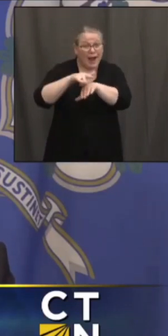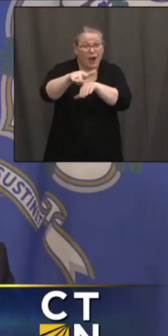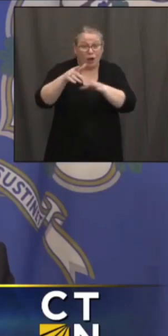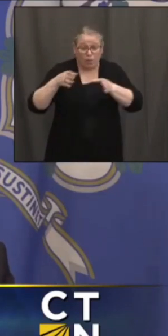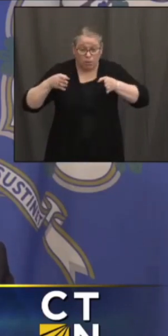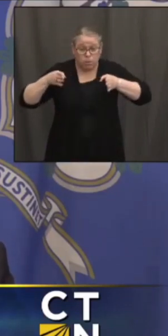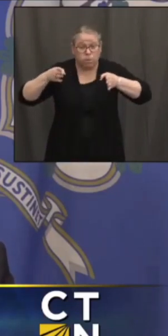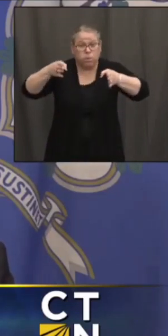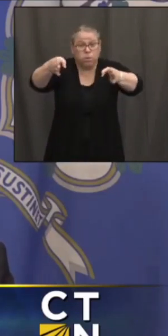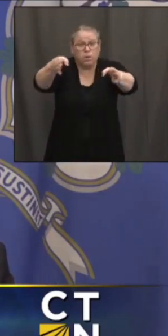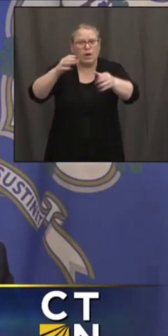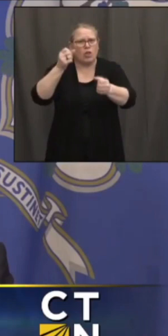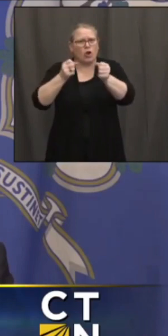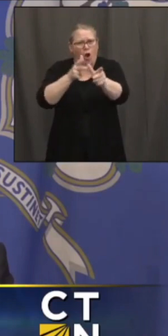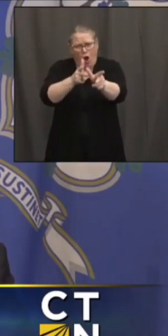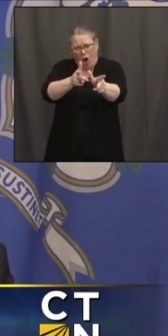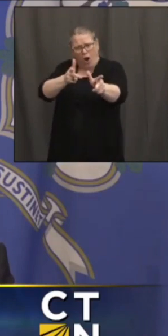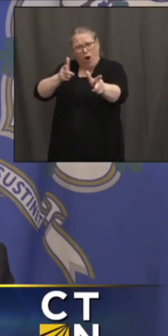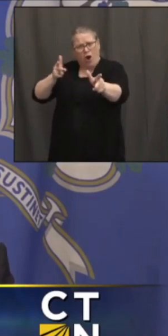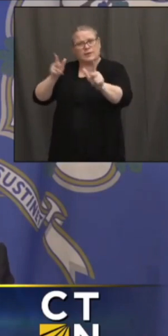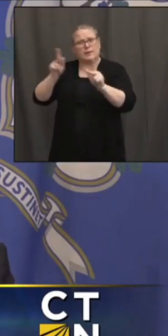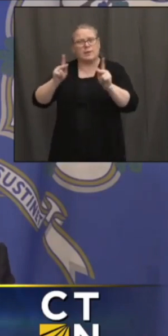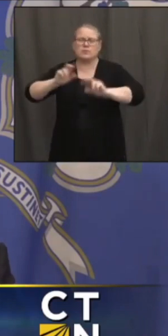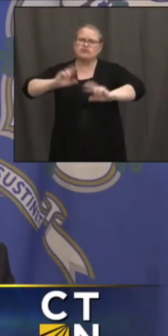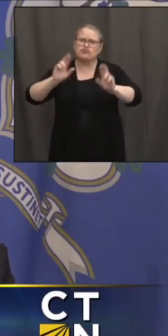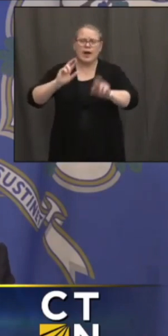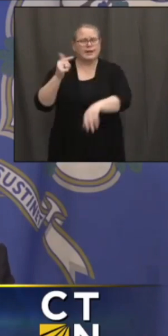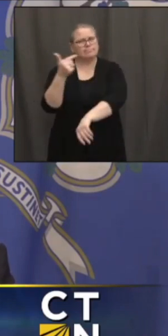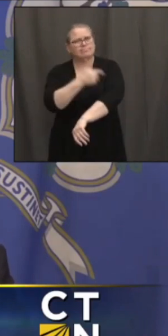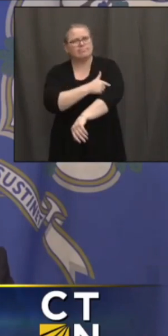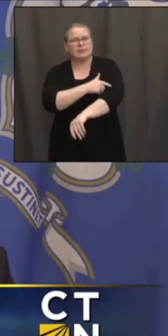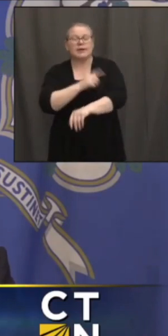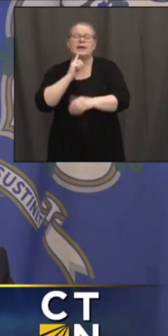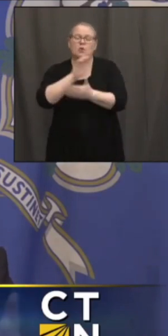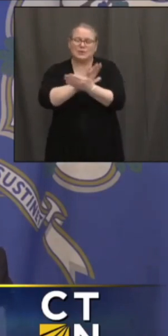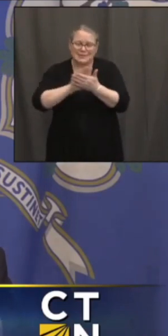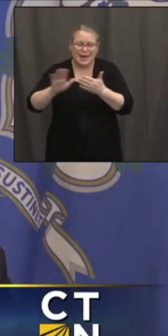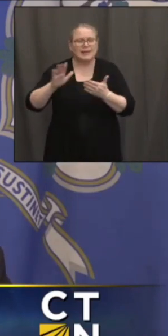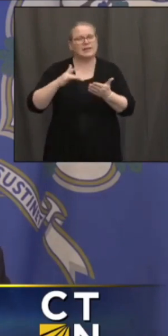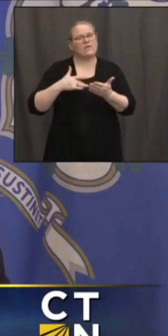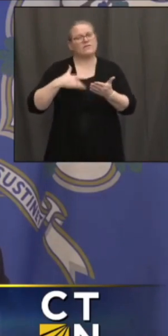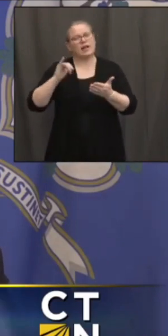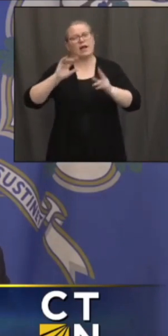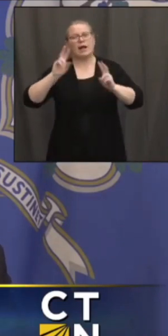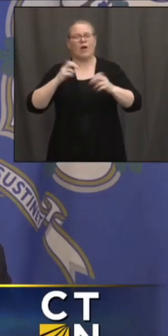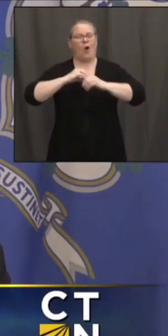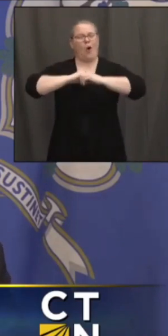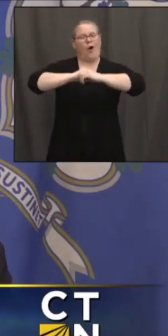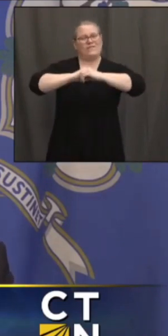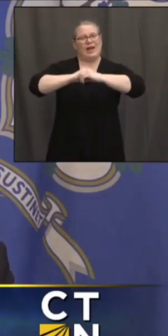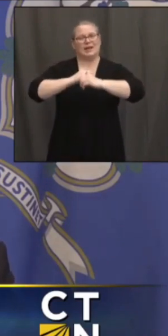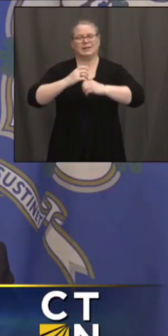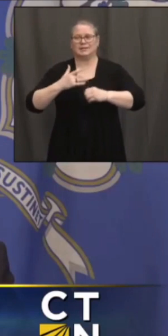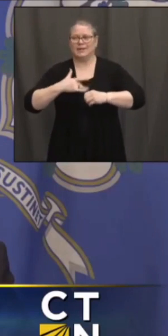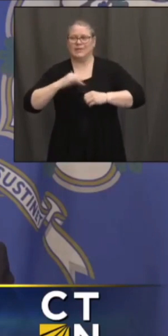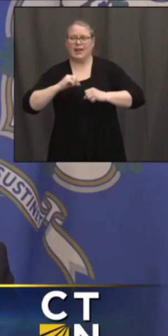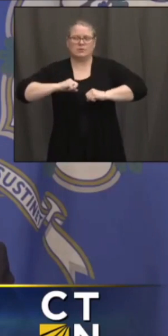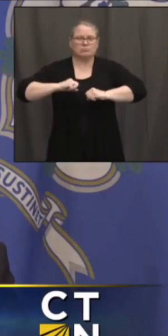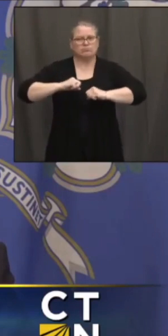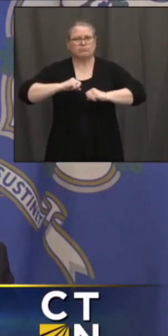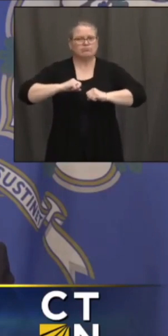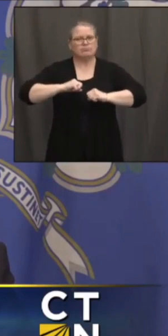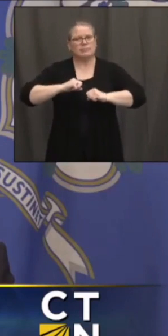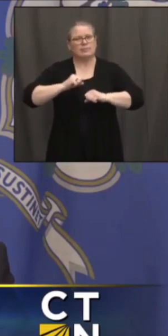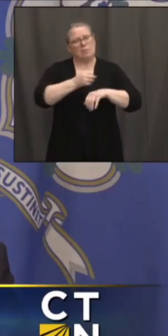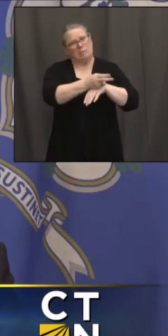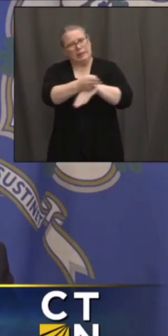their vaccine. It was nice to see Connecticut playing offense on COVID, and I think that's how